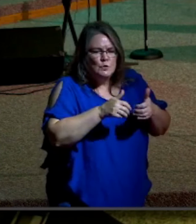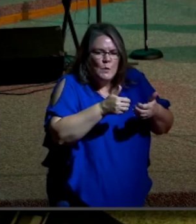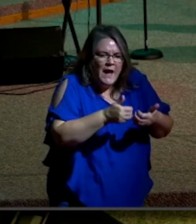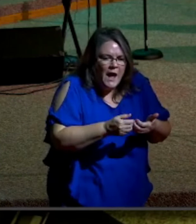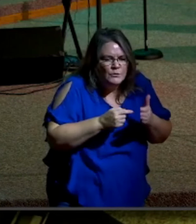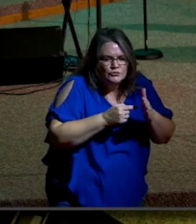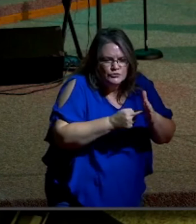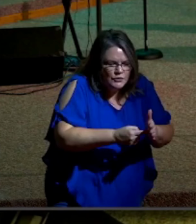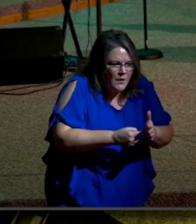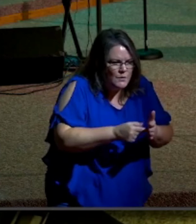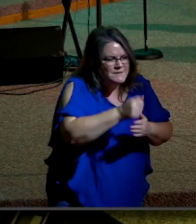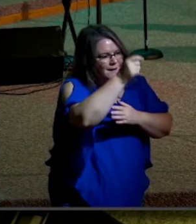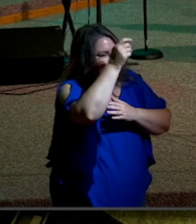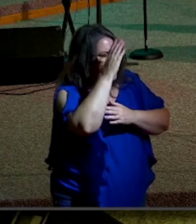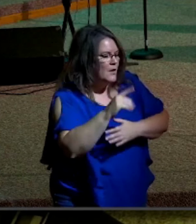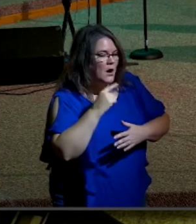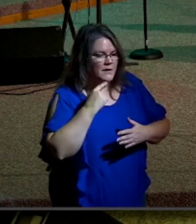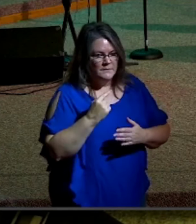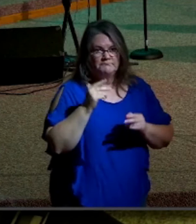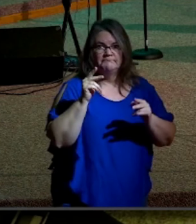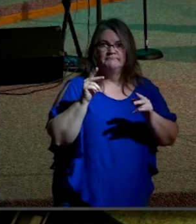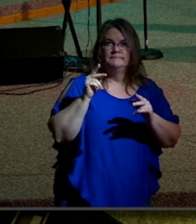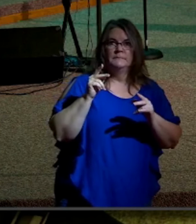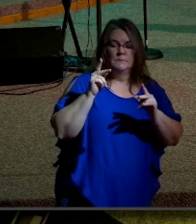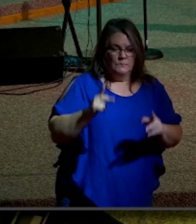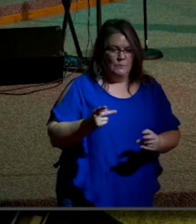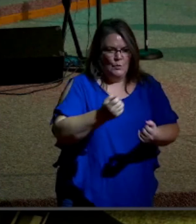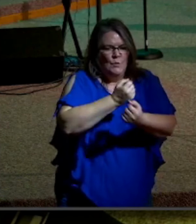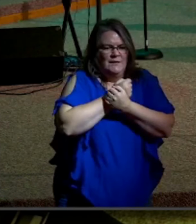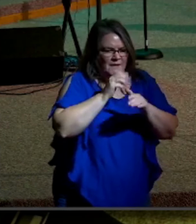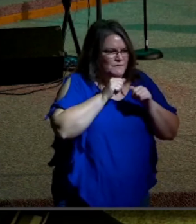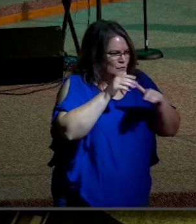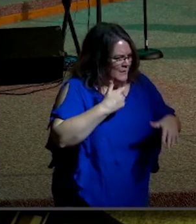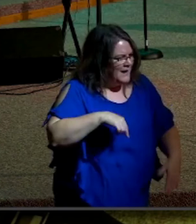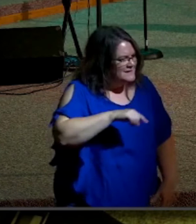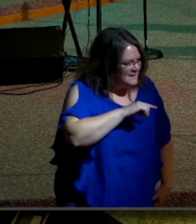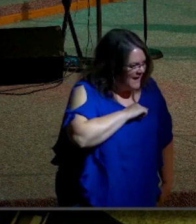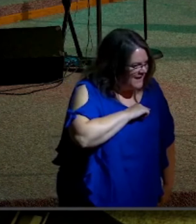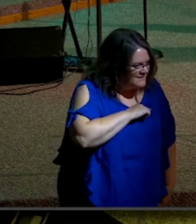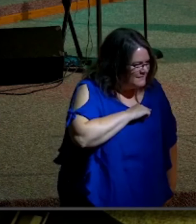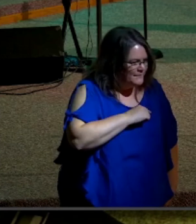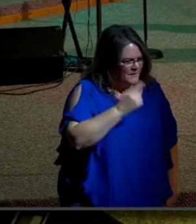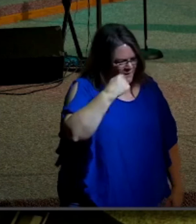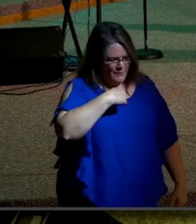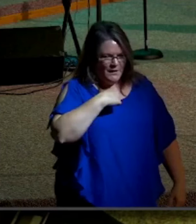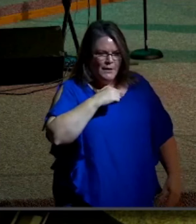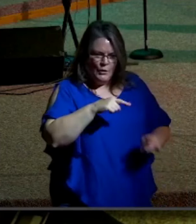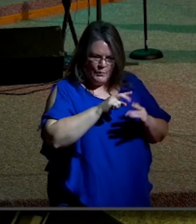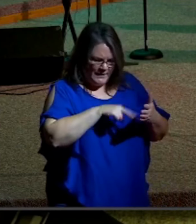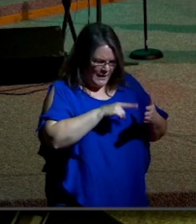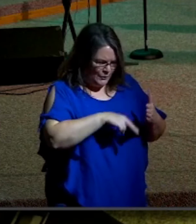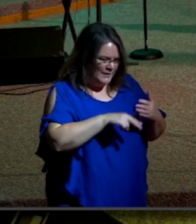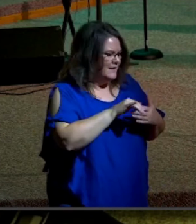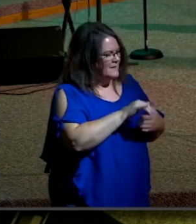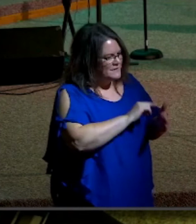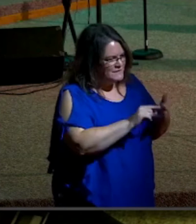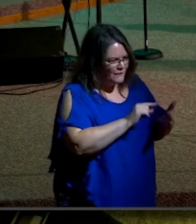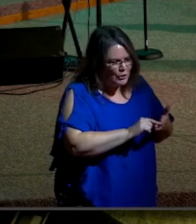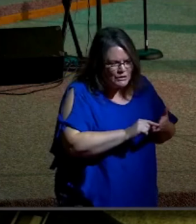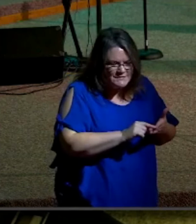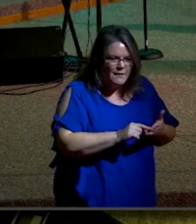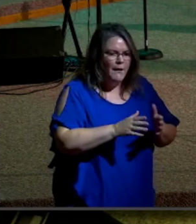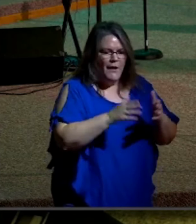that God is the one who loves to bless. I think for me anyways, when I read this Malachi 3:10 verse, a lot of